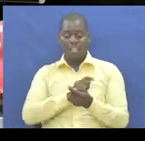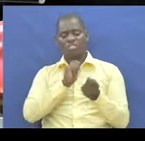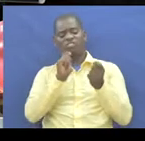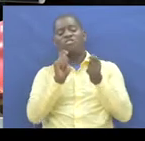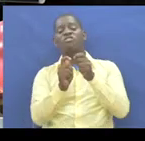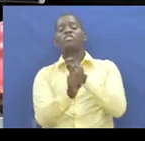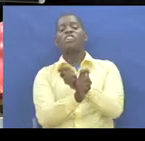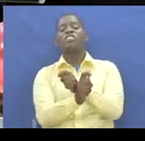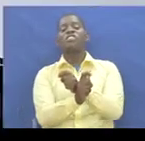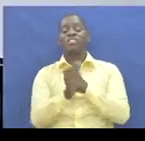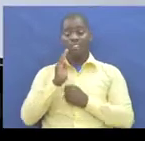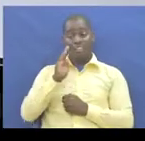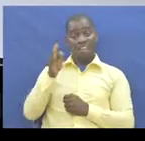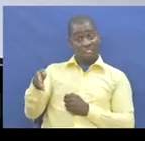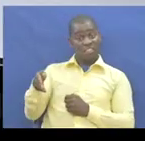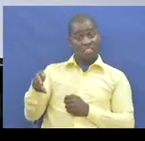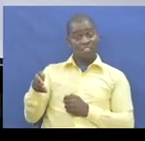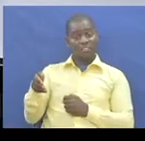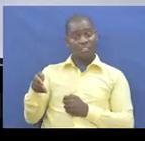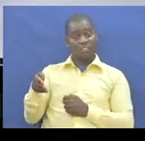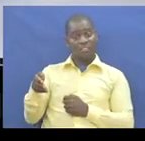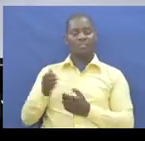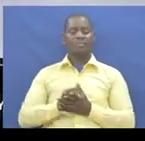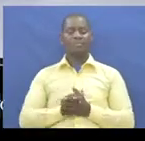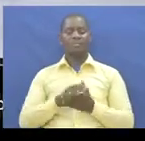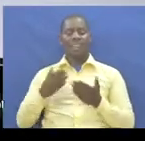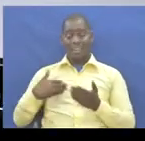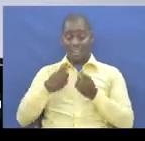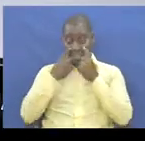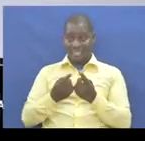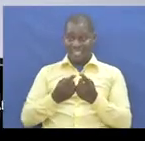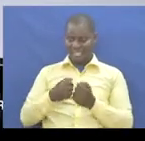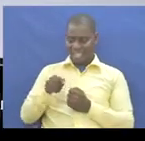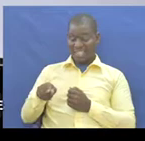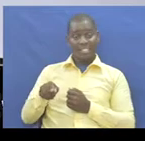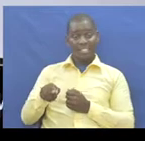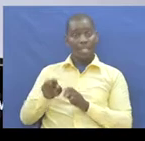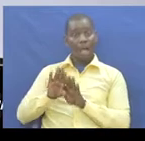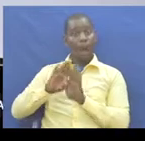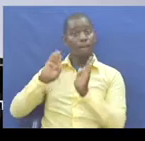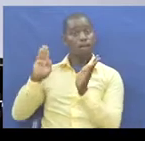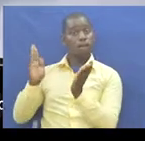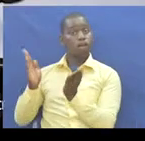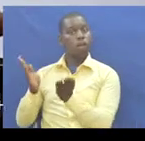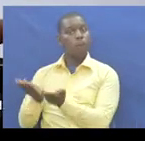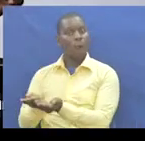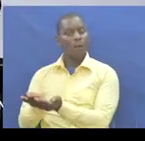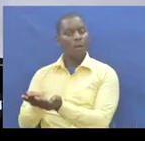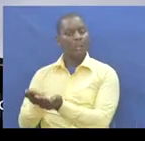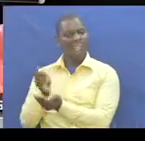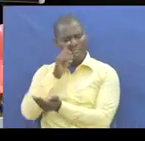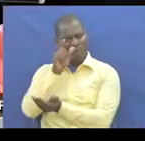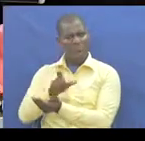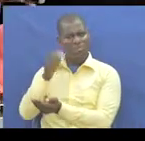we have said that a force can cause motion or can change the direction of the motion of